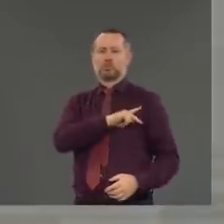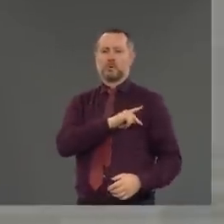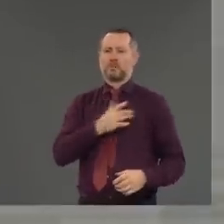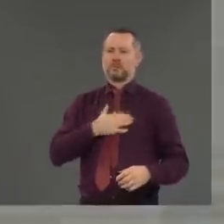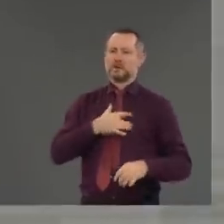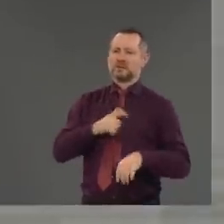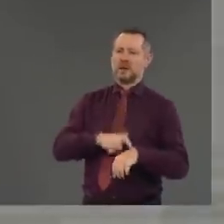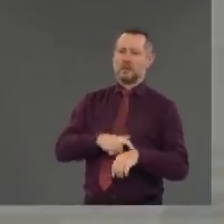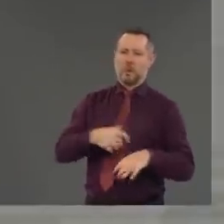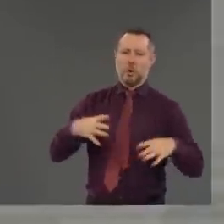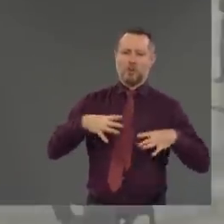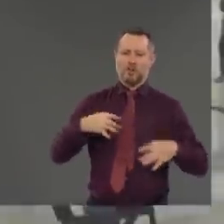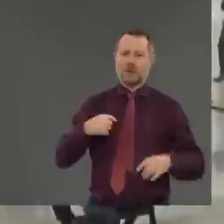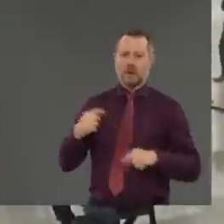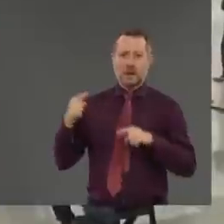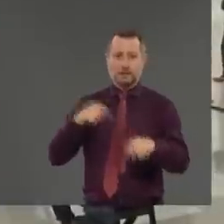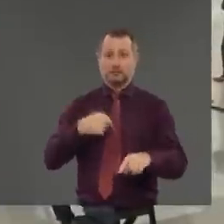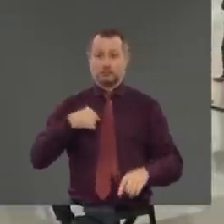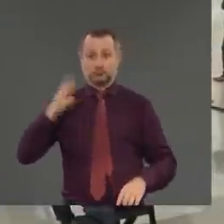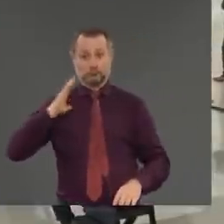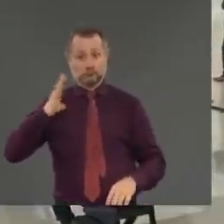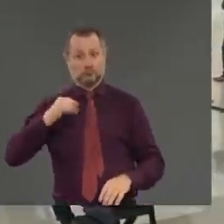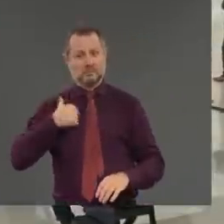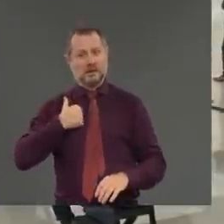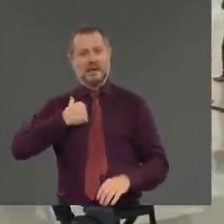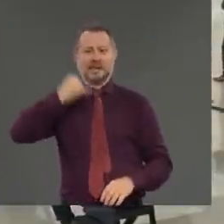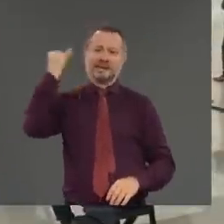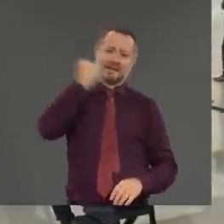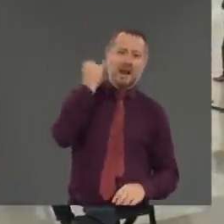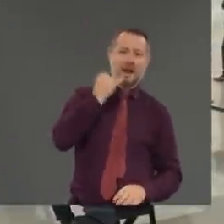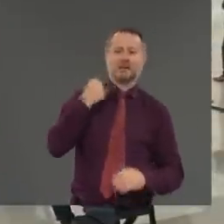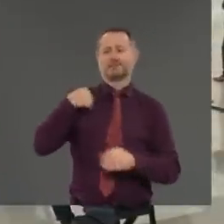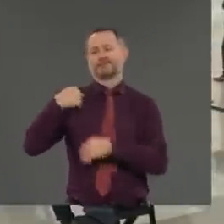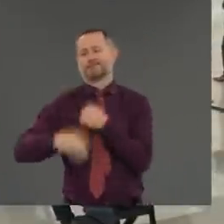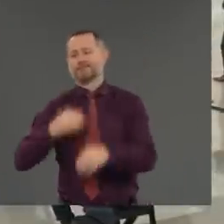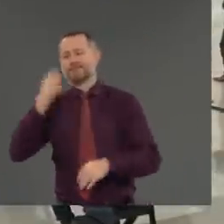I did mosaic in my bathrooms. I did the backsplash in the kitchen. This was a little larger, but I want to